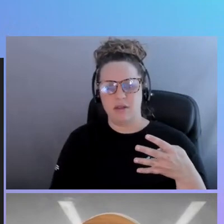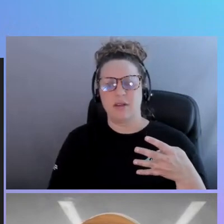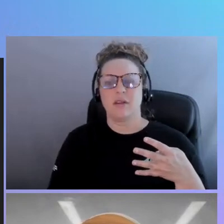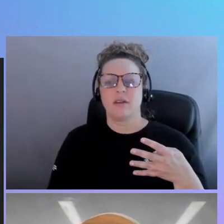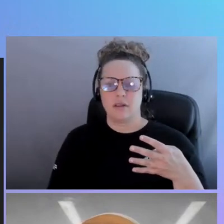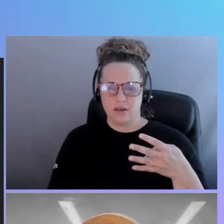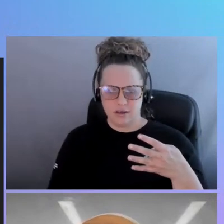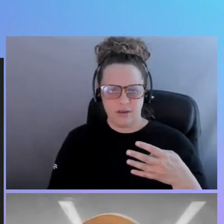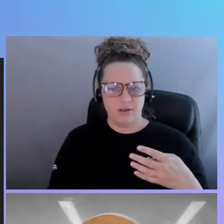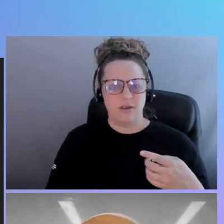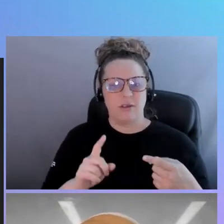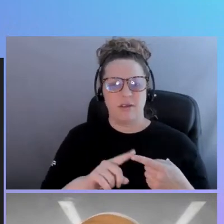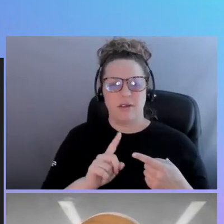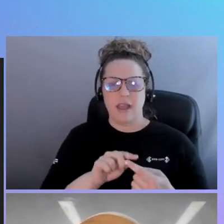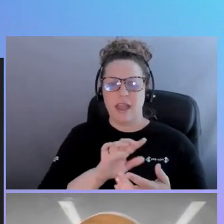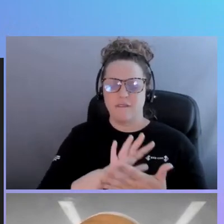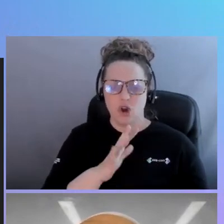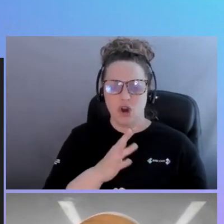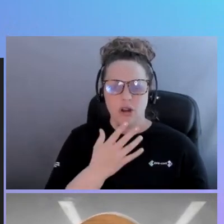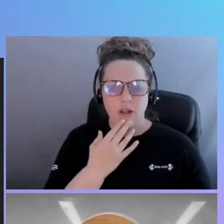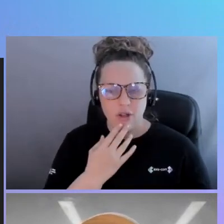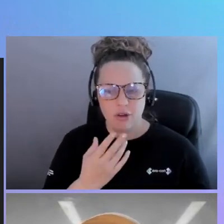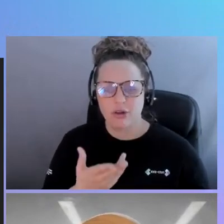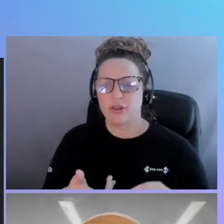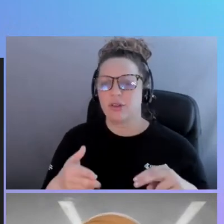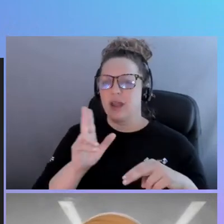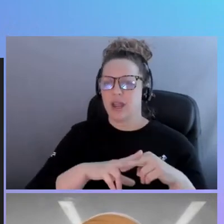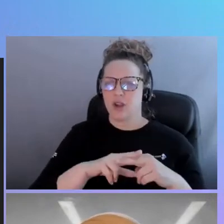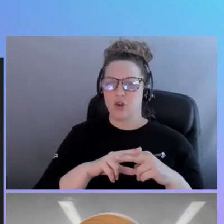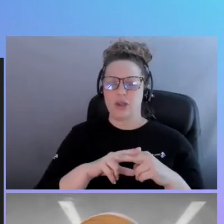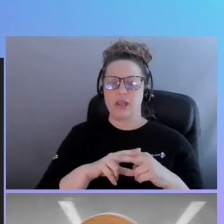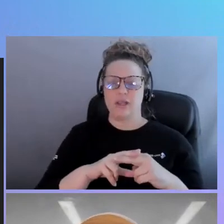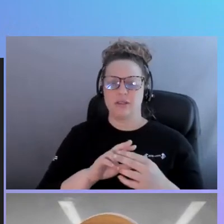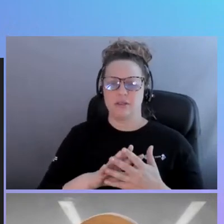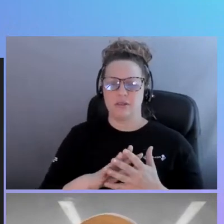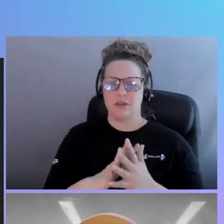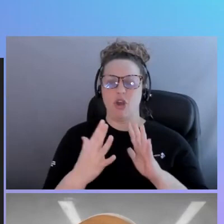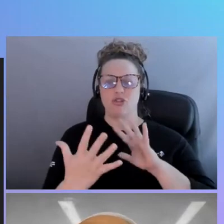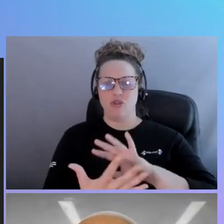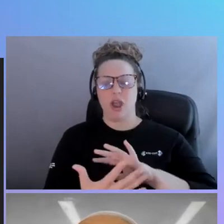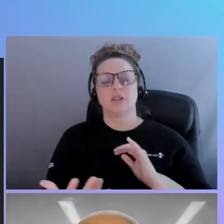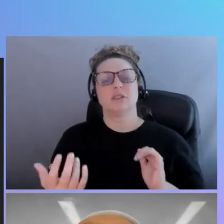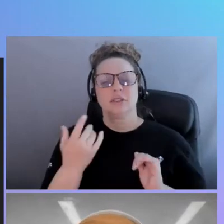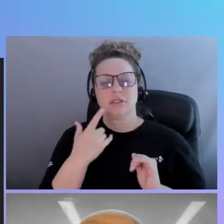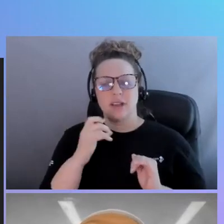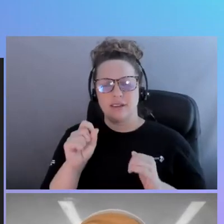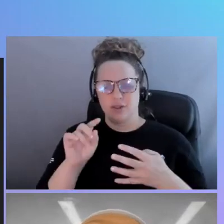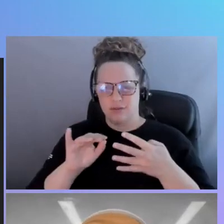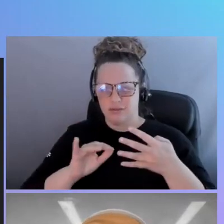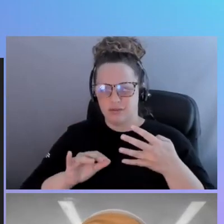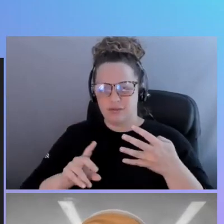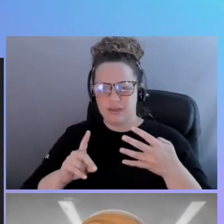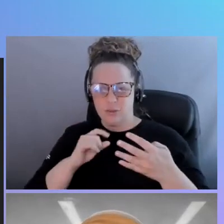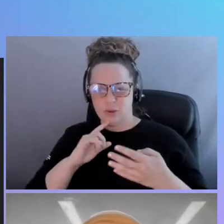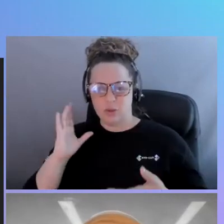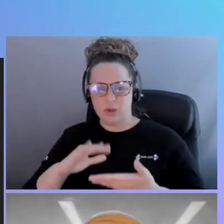colors, increase contrast, reduce transparency, or reduce motion.